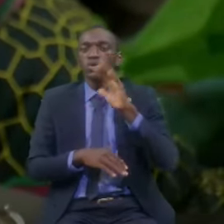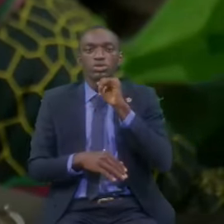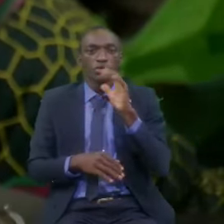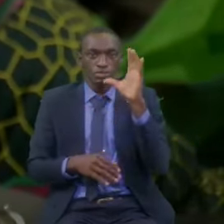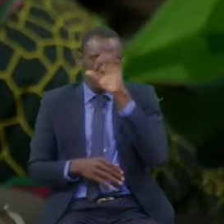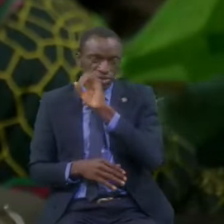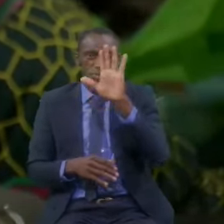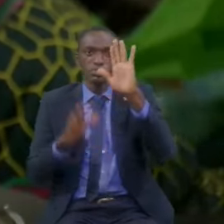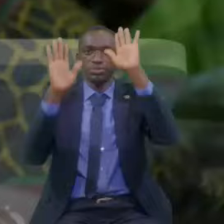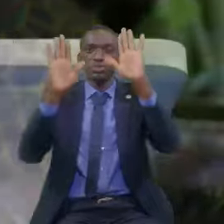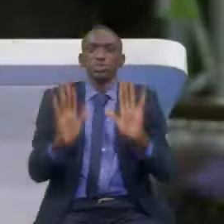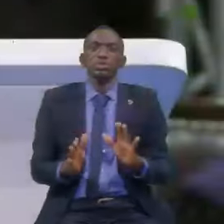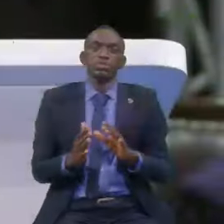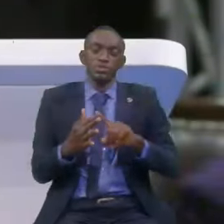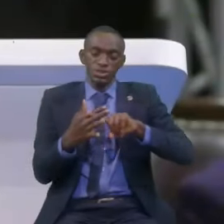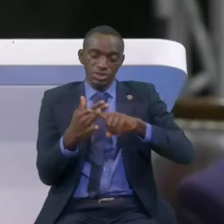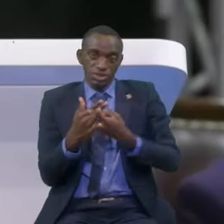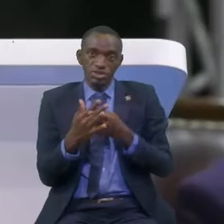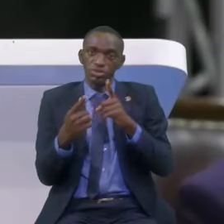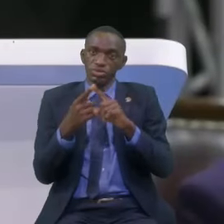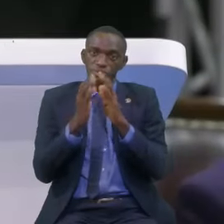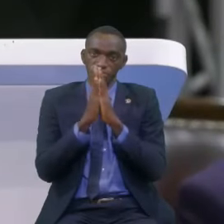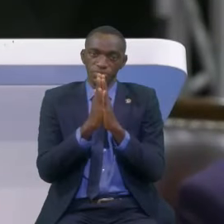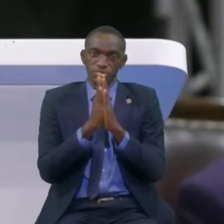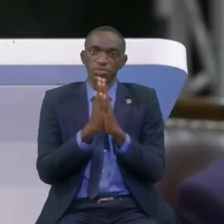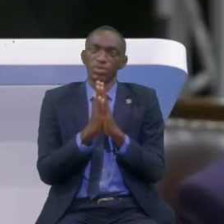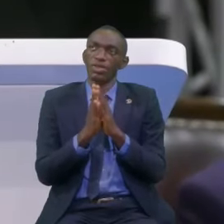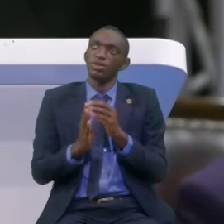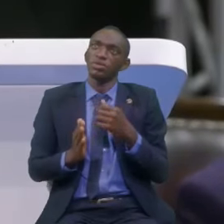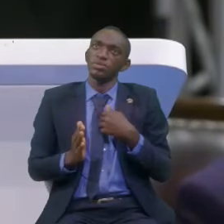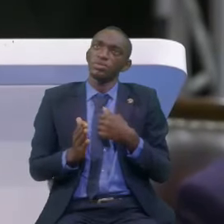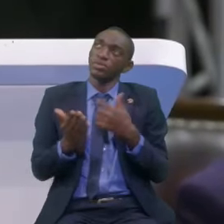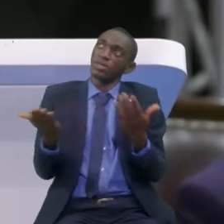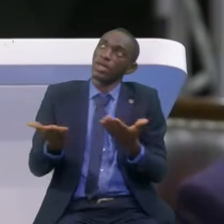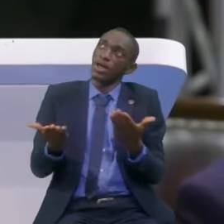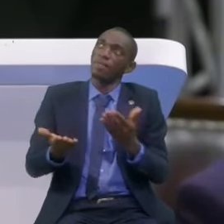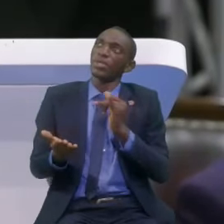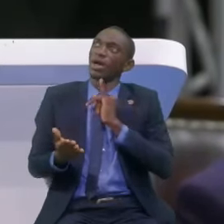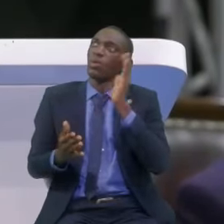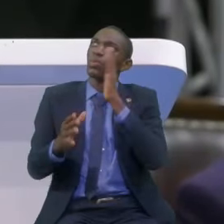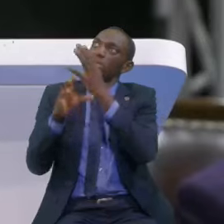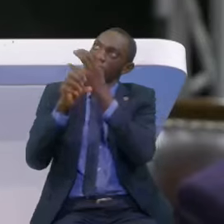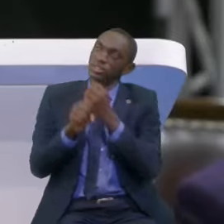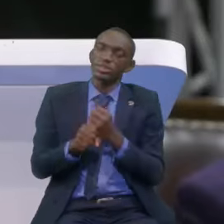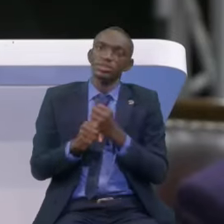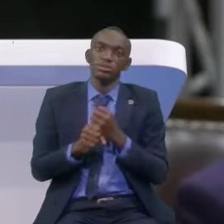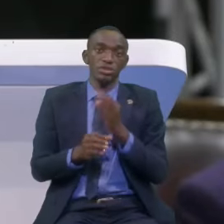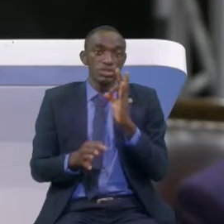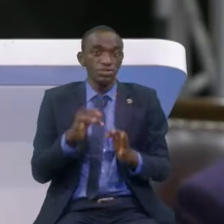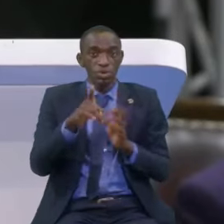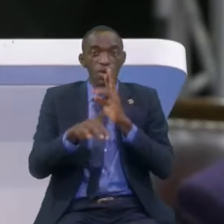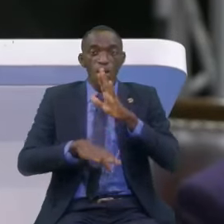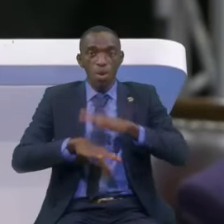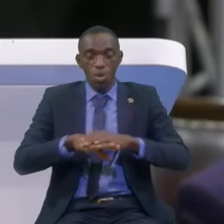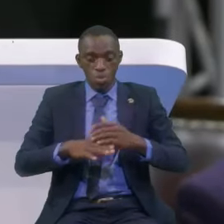Begin to tell the Lord, I'm here, I will receive. And if you're wheelchair, you're blind,